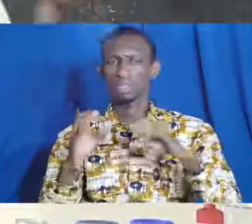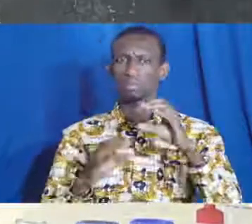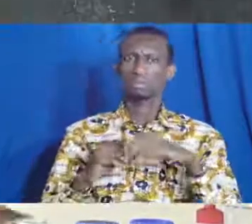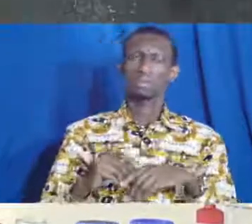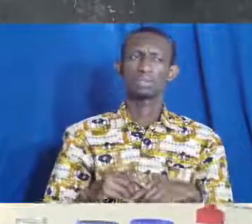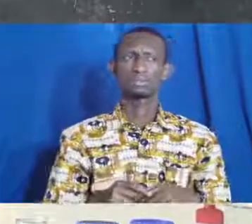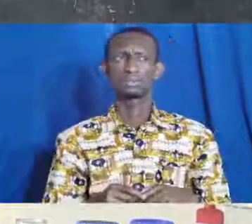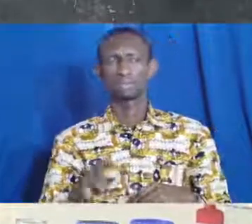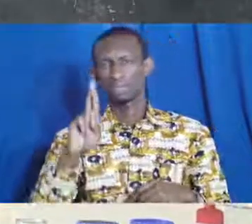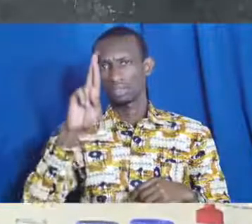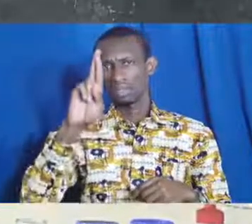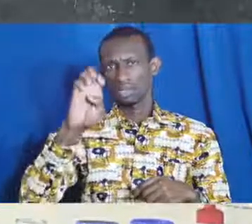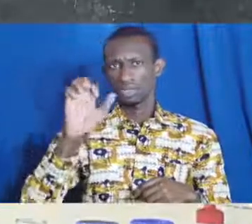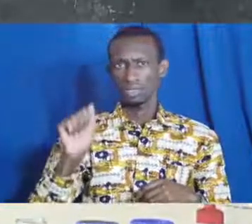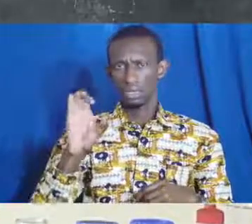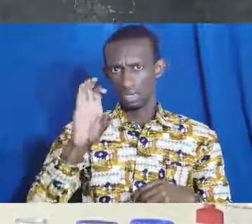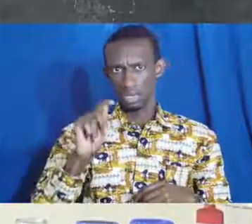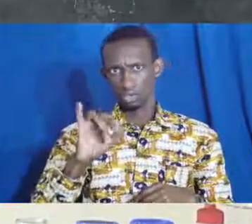take place in the laboratories.